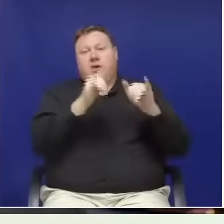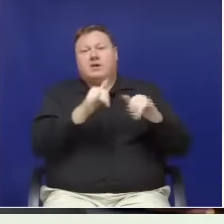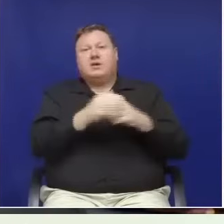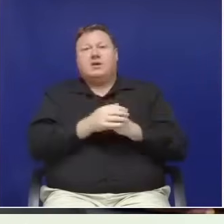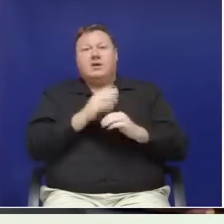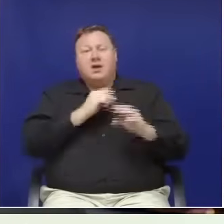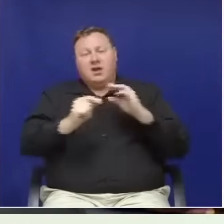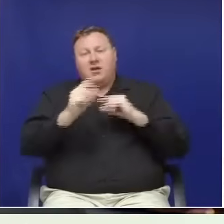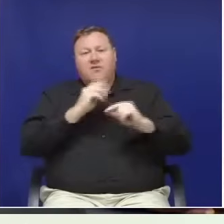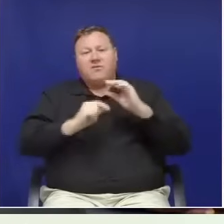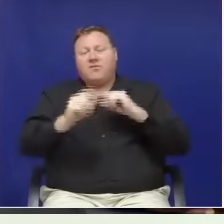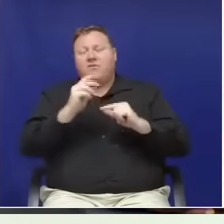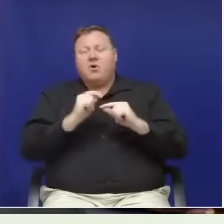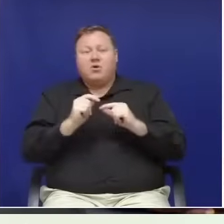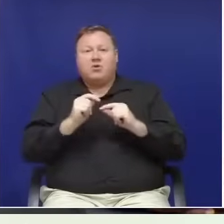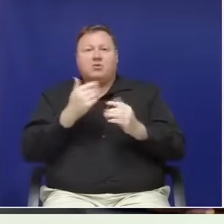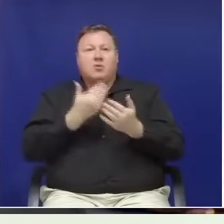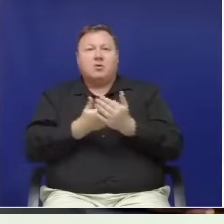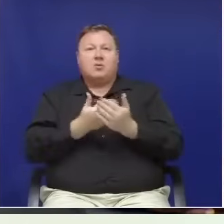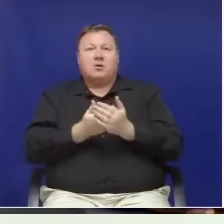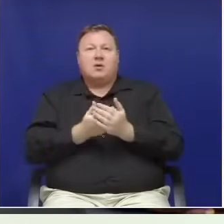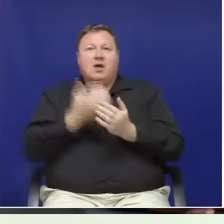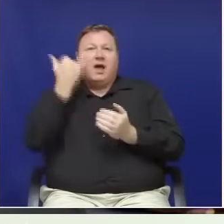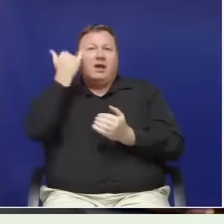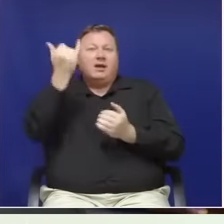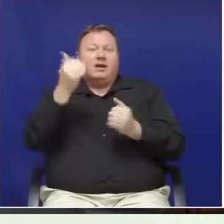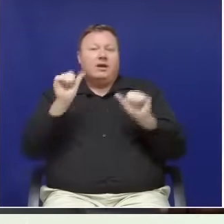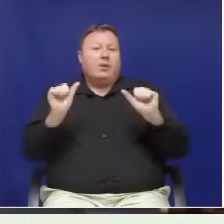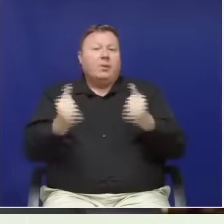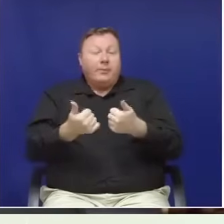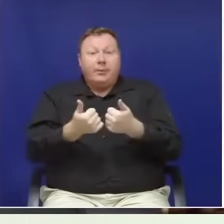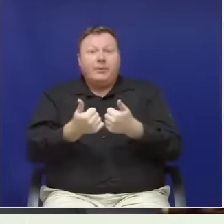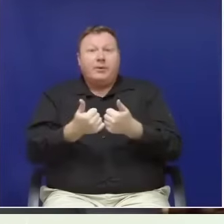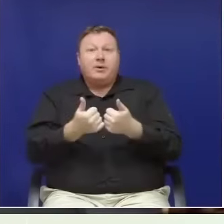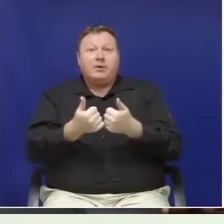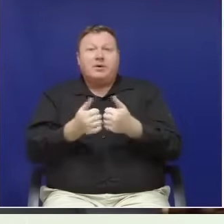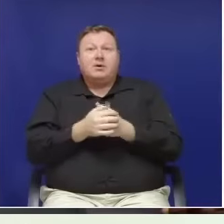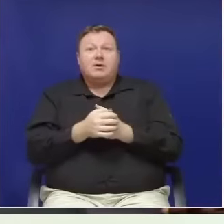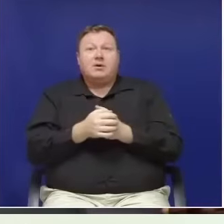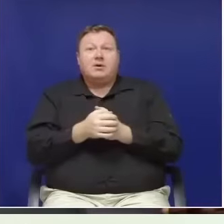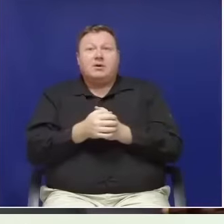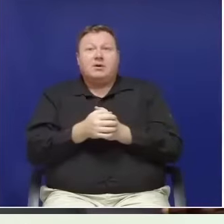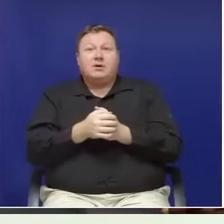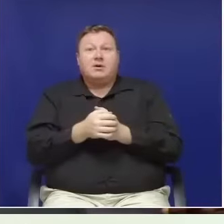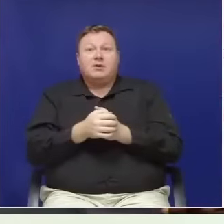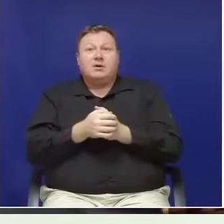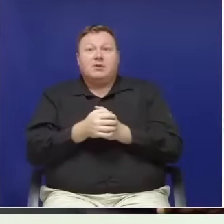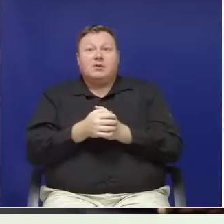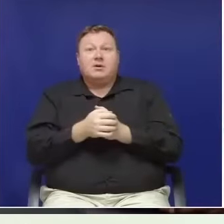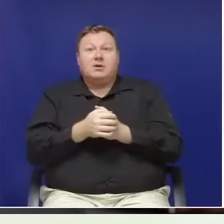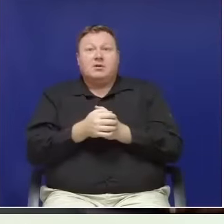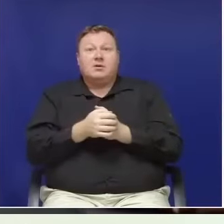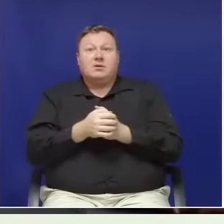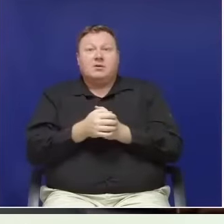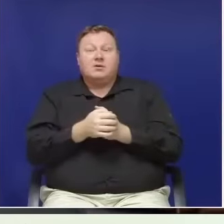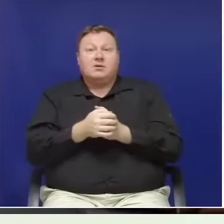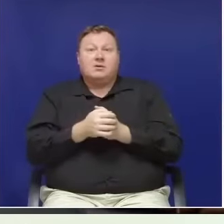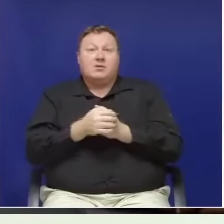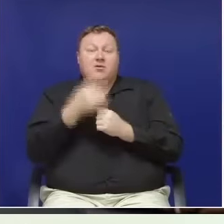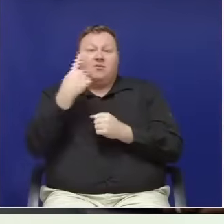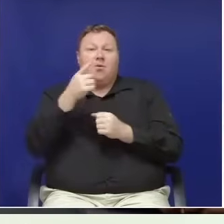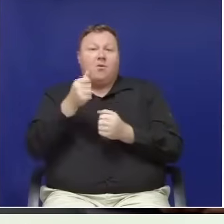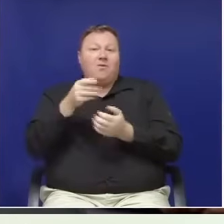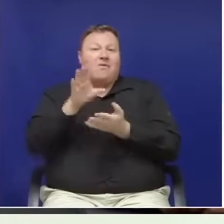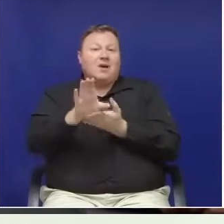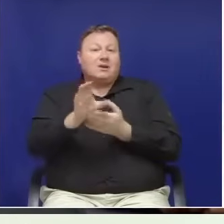this excellent initiative that had been undertaken by JICS for the bail fund? Because